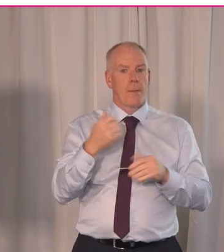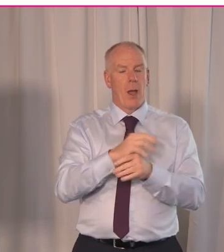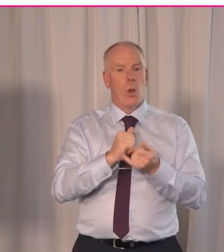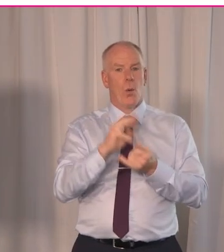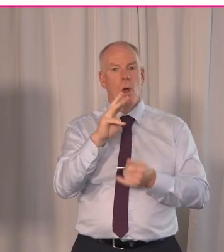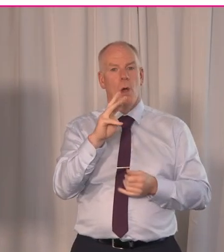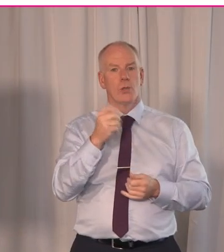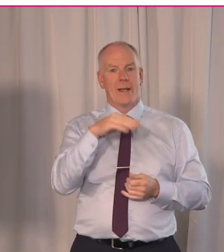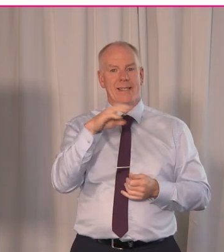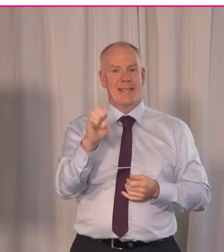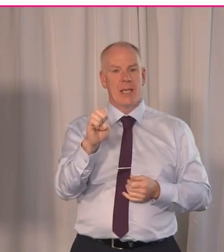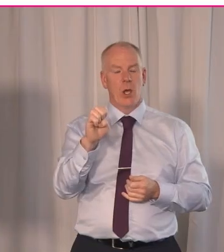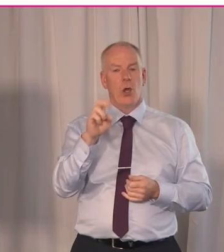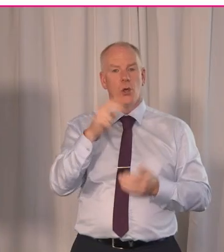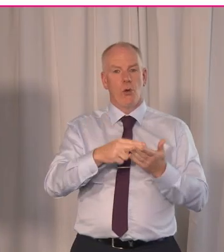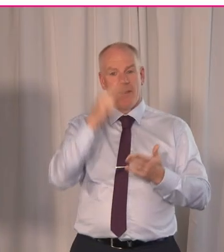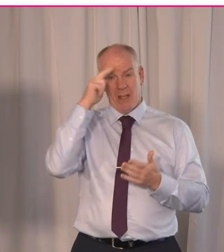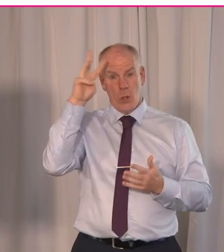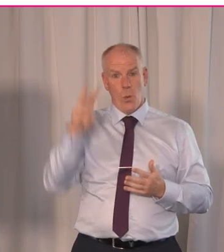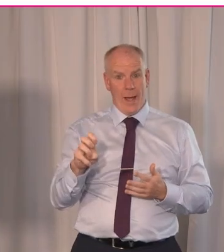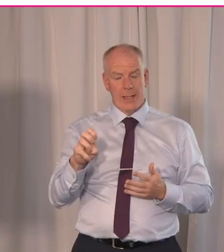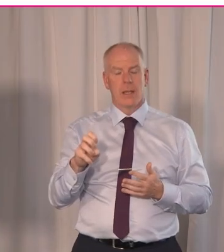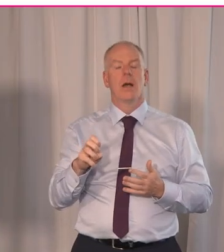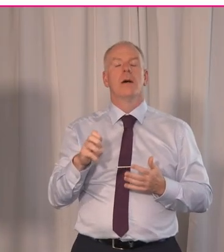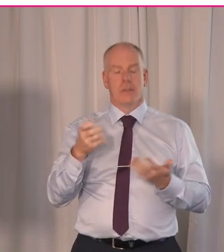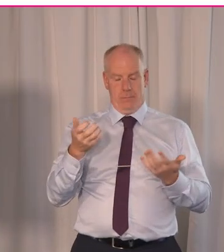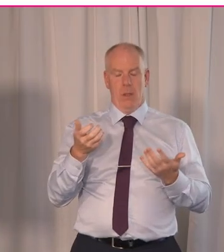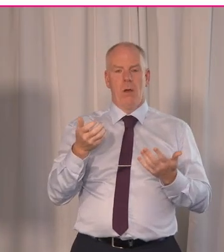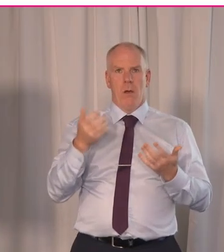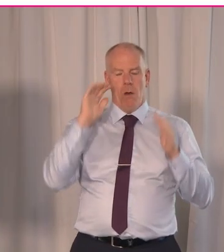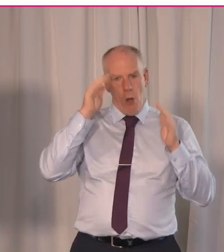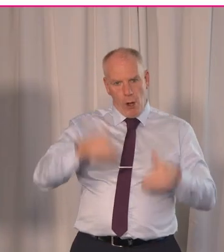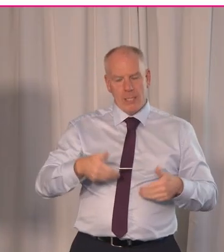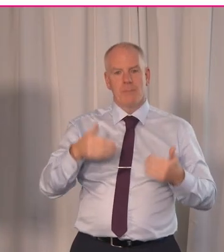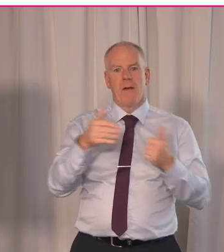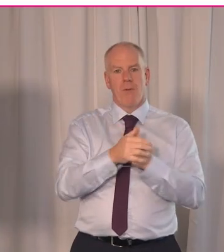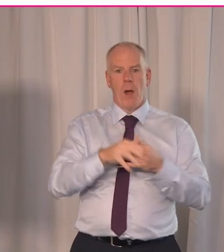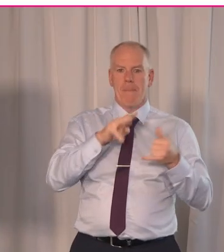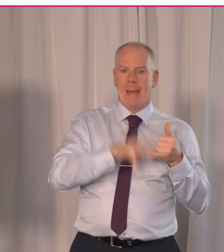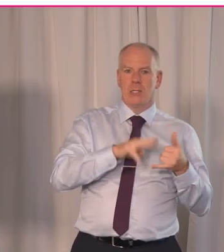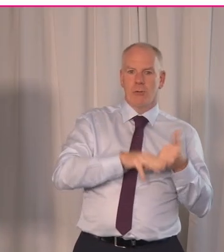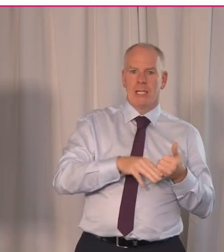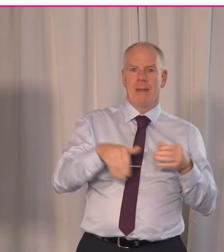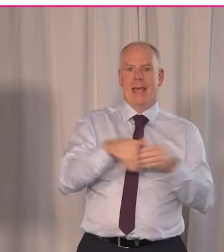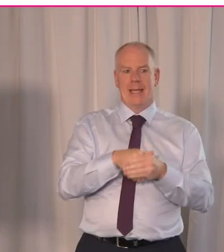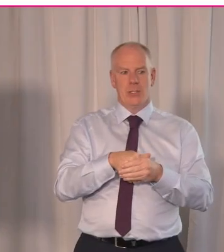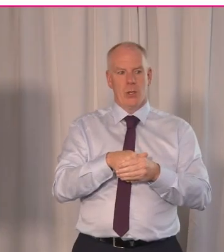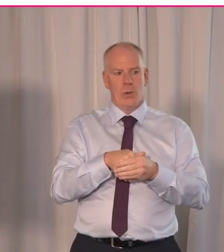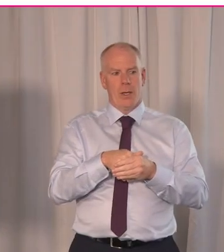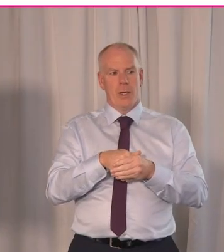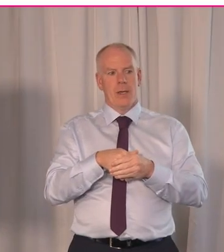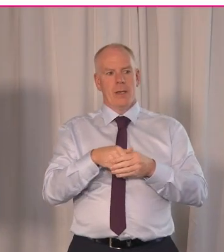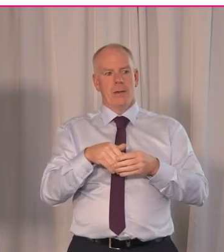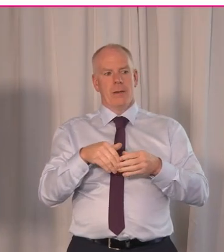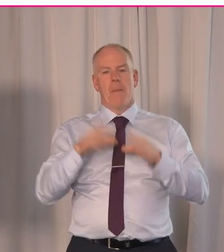Swansea University called the Autism from Menstruation to Menopause project, and they've developed over 130